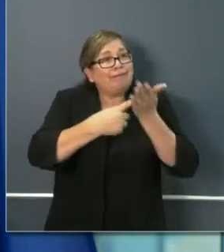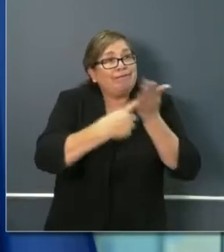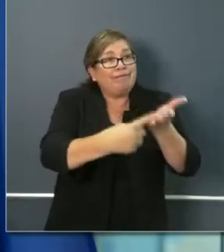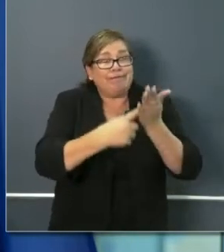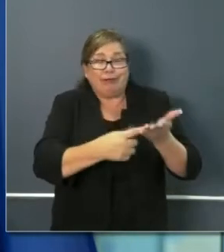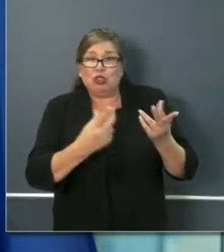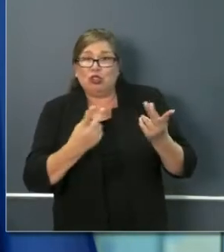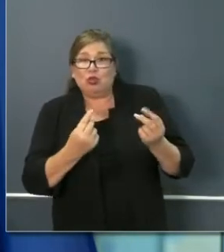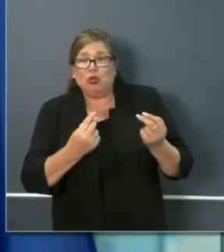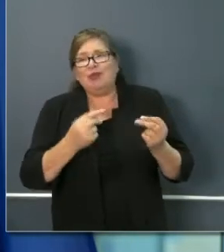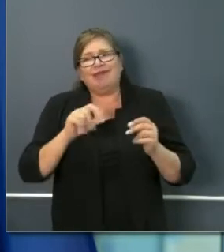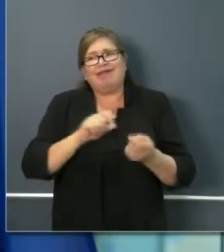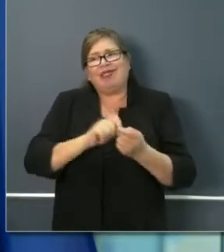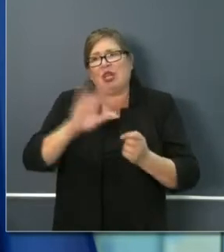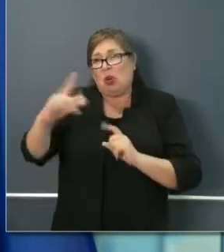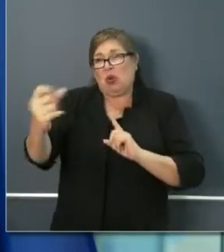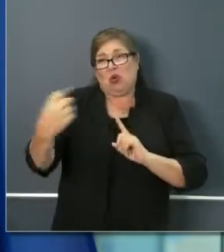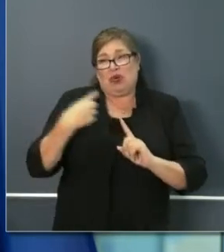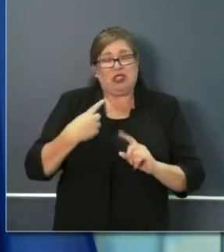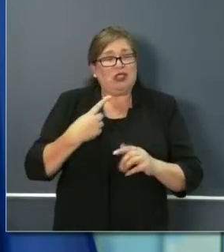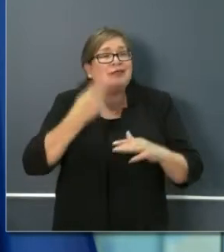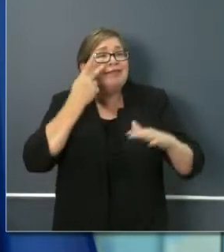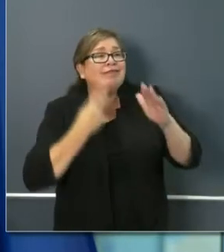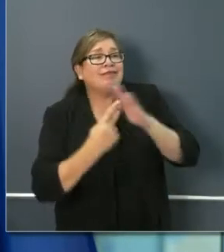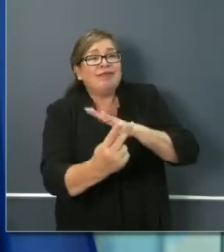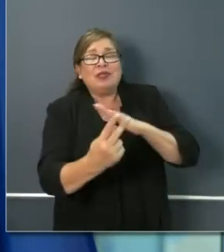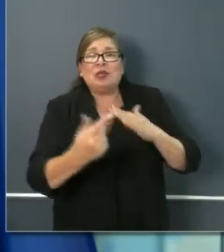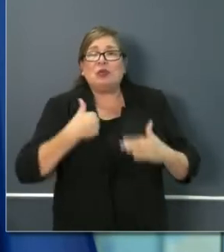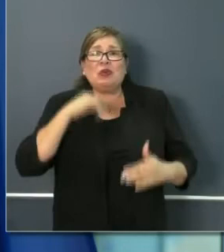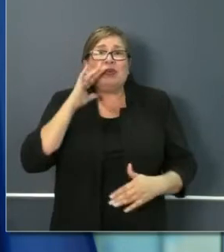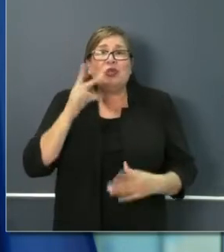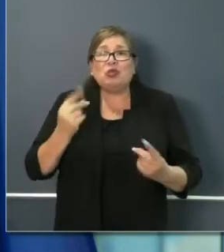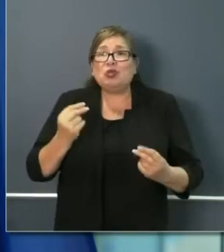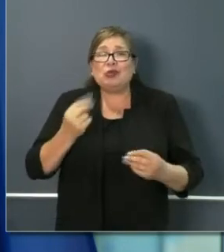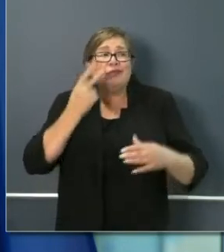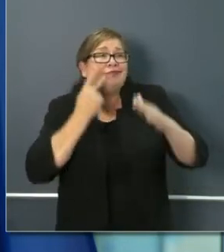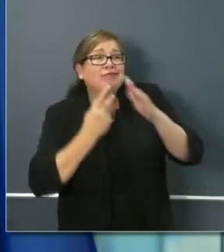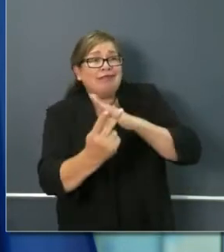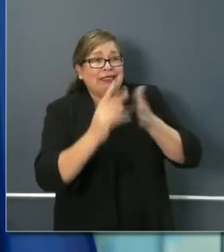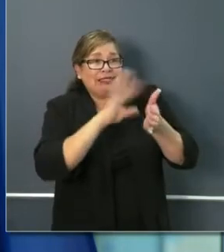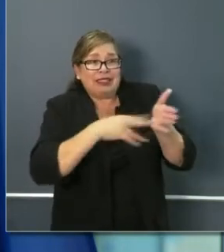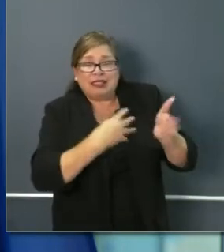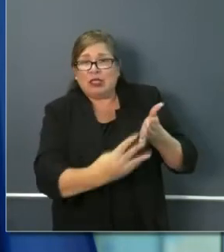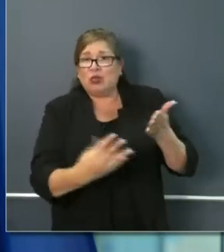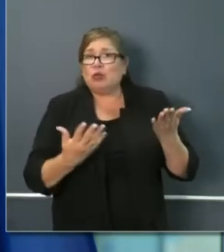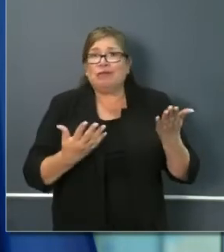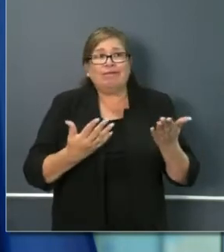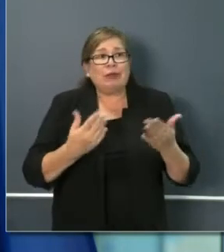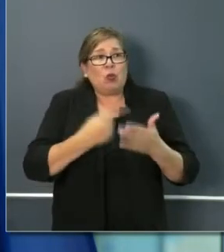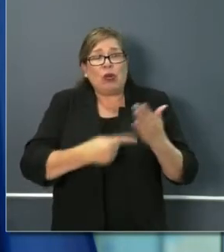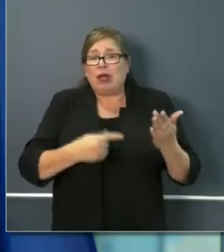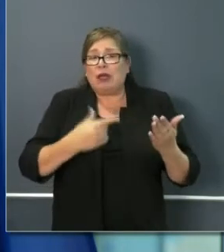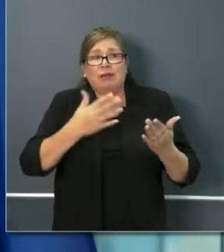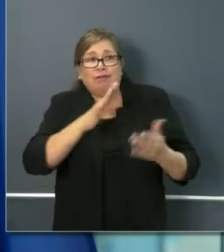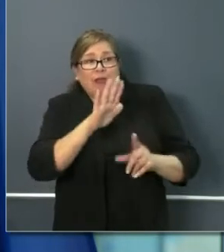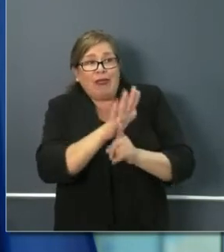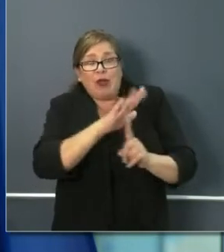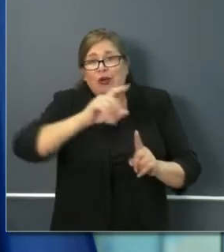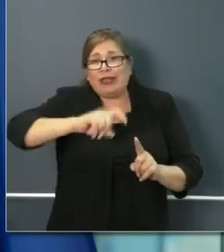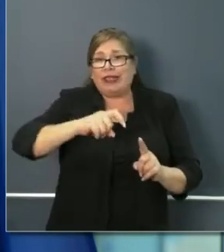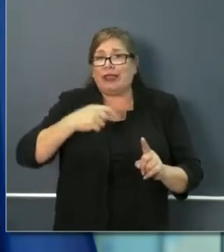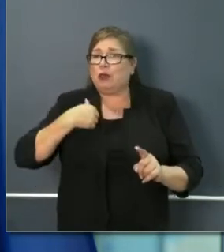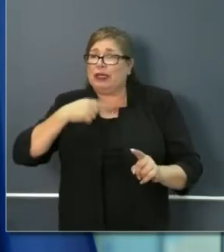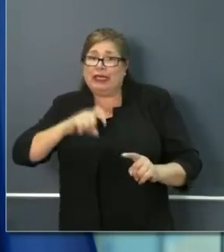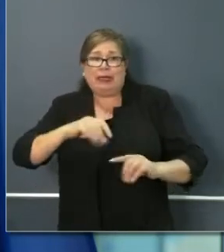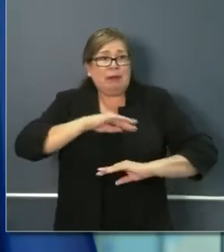conversation, reference to your question of what we expect, what we need in terms of the calendar, what the members expect, what they need. And so